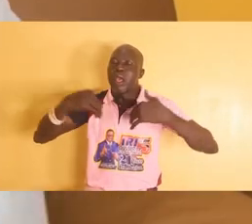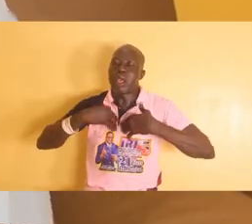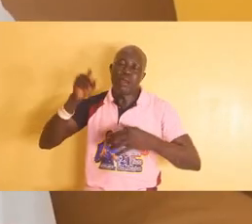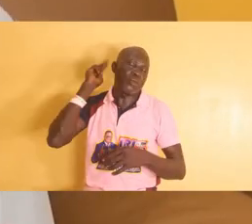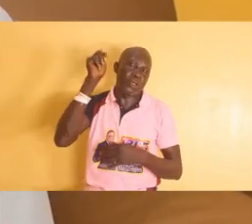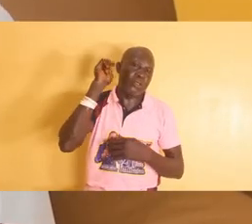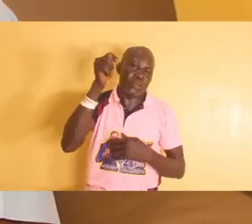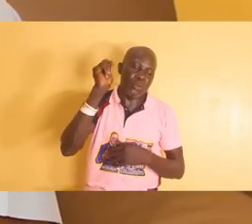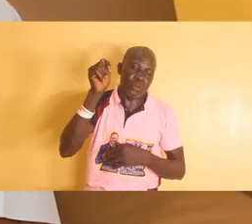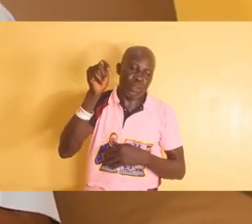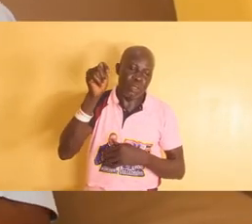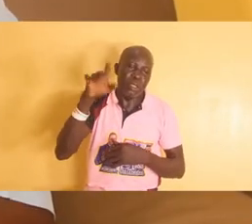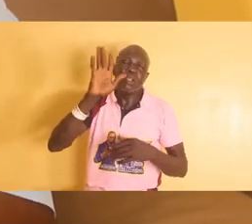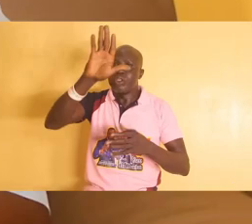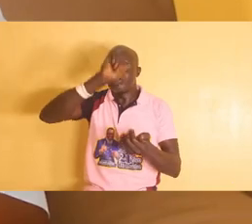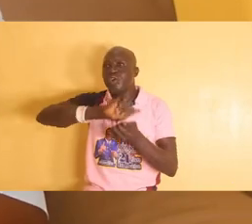ministry. We are very.